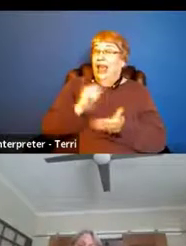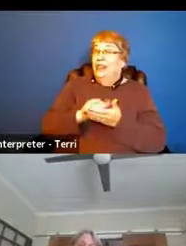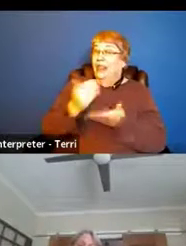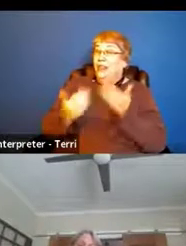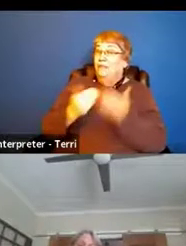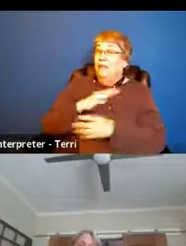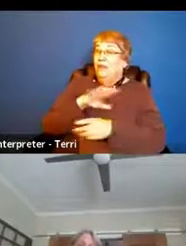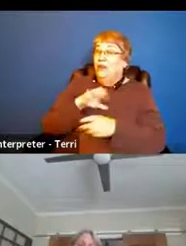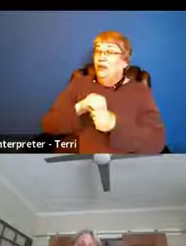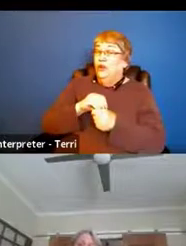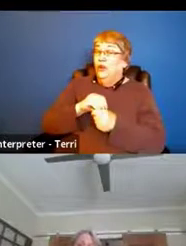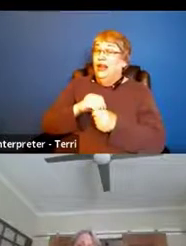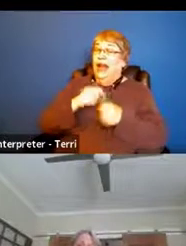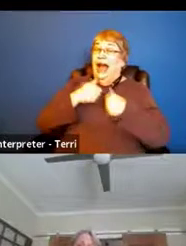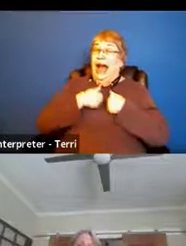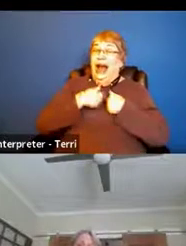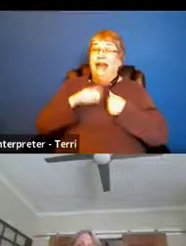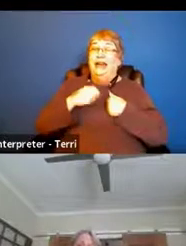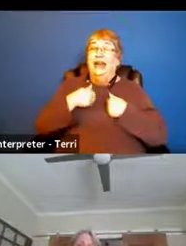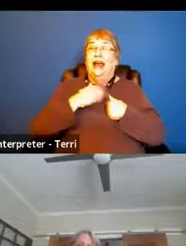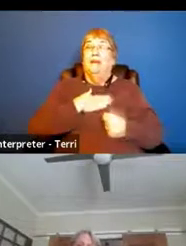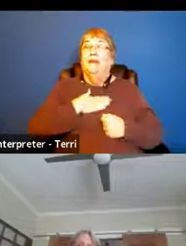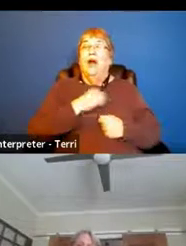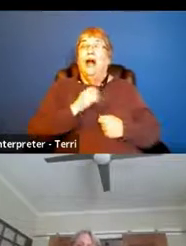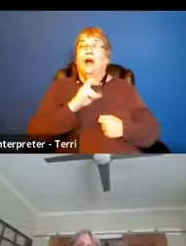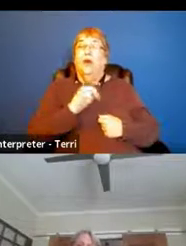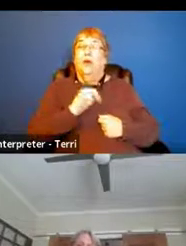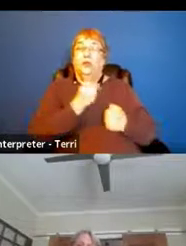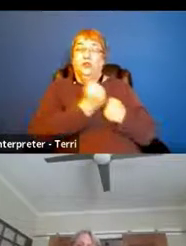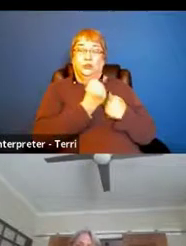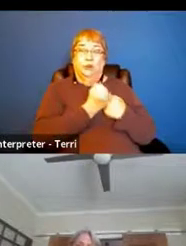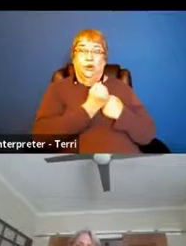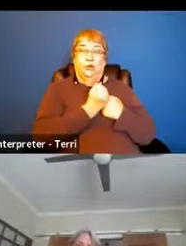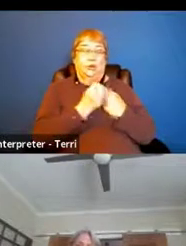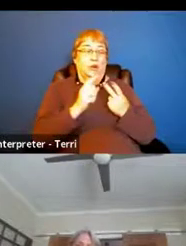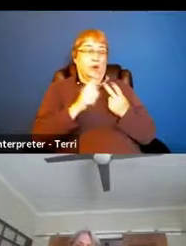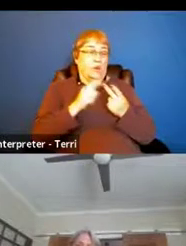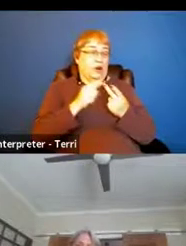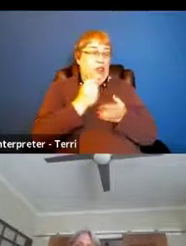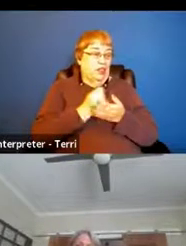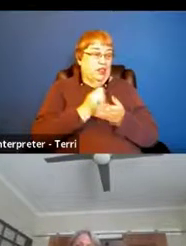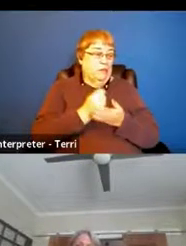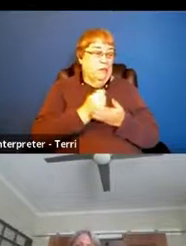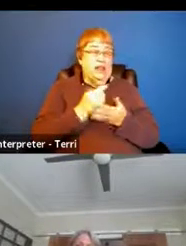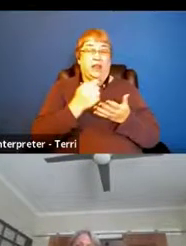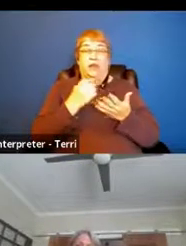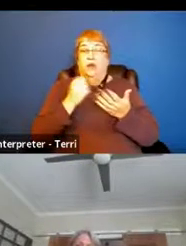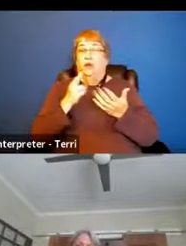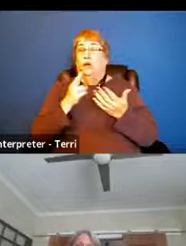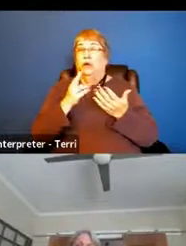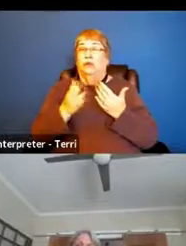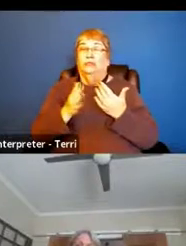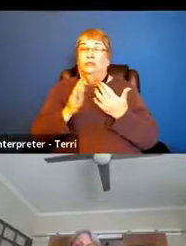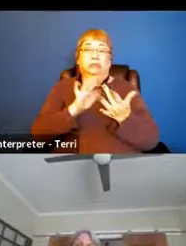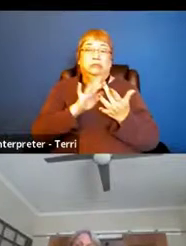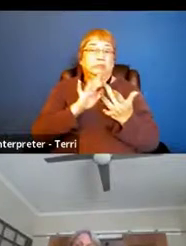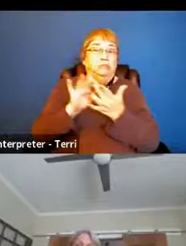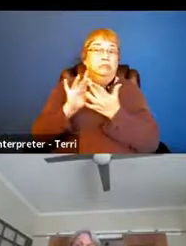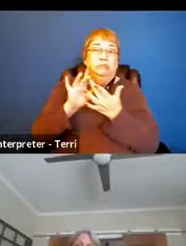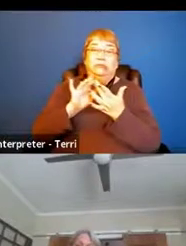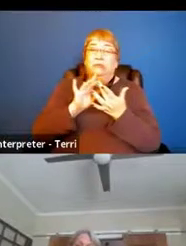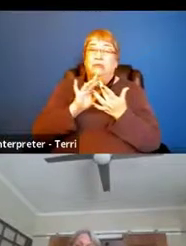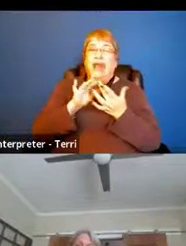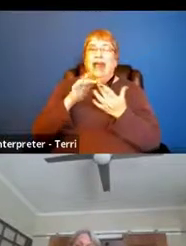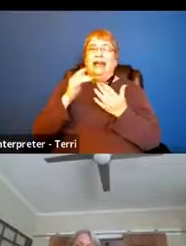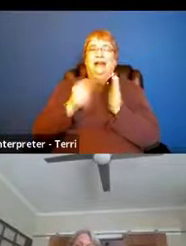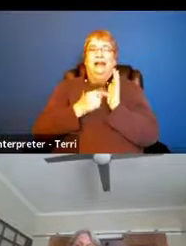own supports, right? Whether that's your support system or through therapy. And so just really wanting to encourage that also. I think it's really easy